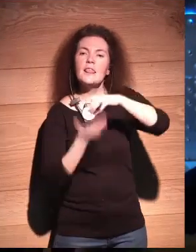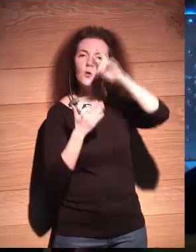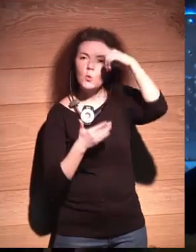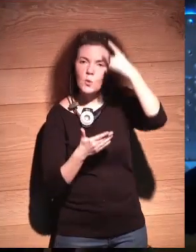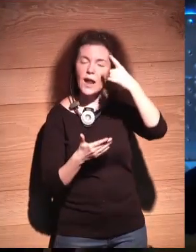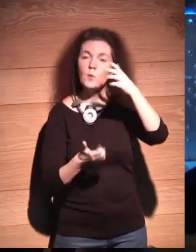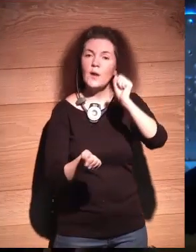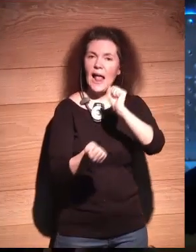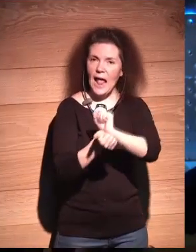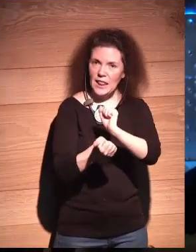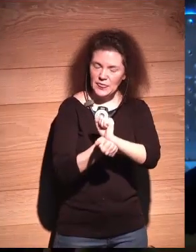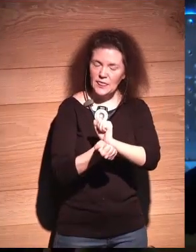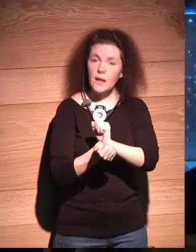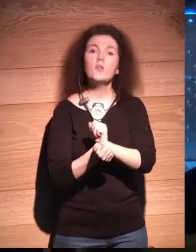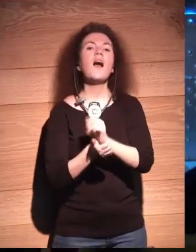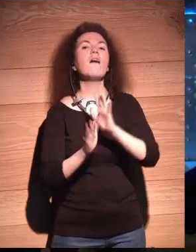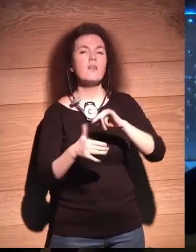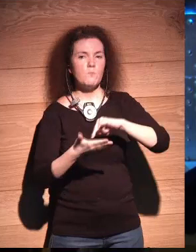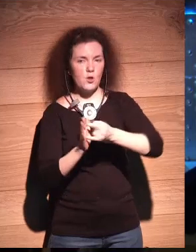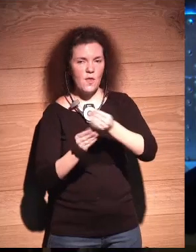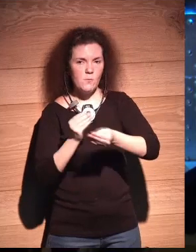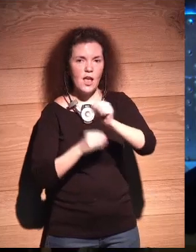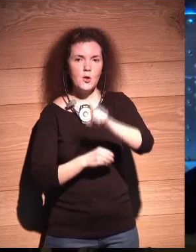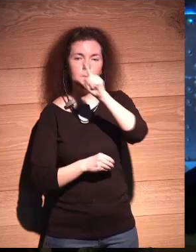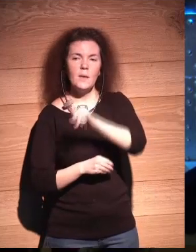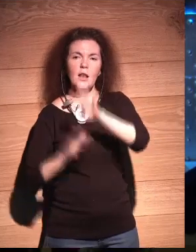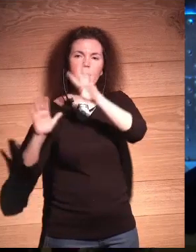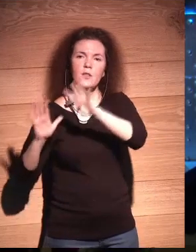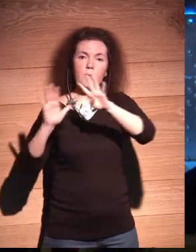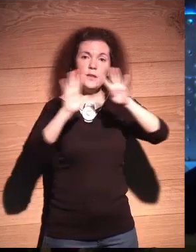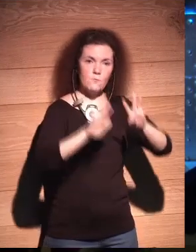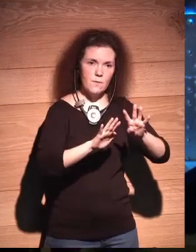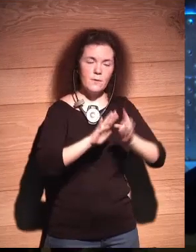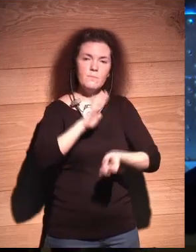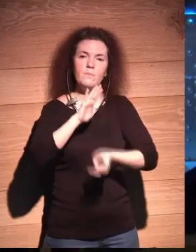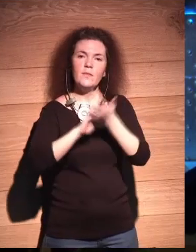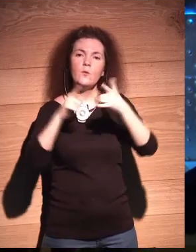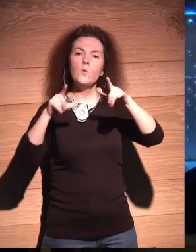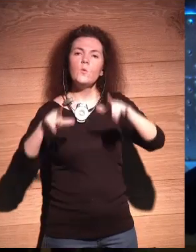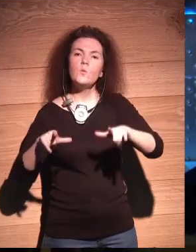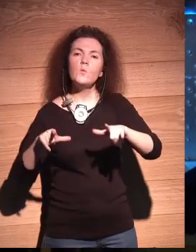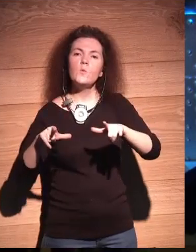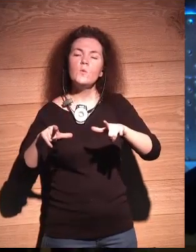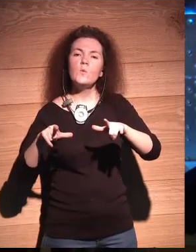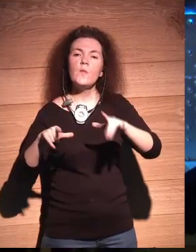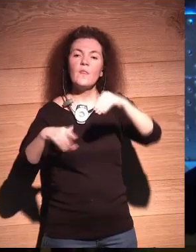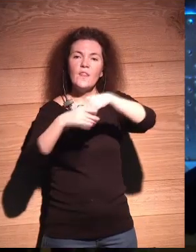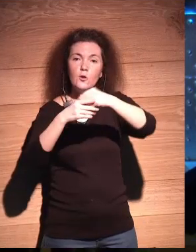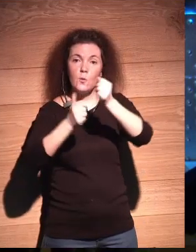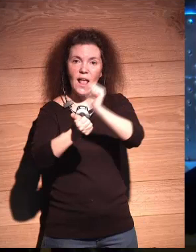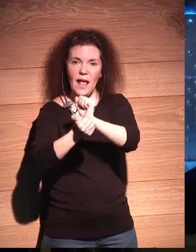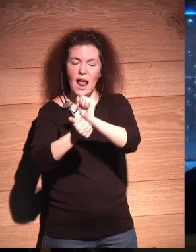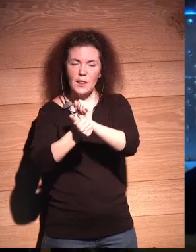in 1999. And we built a video studio in a prison, and we beamed